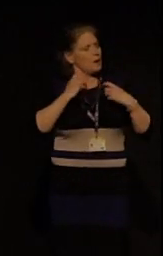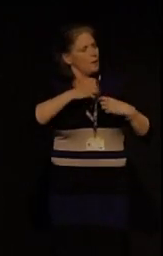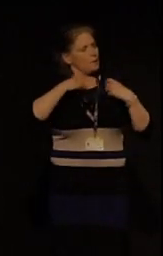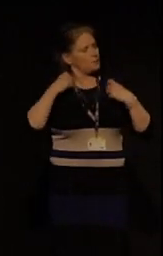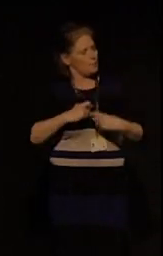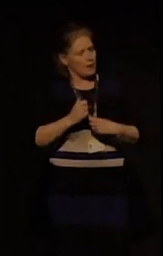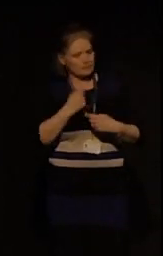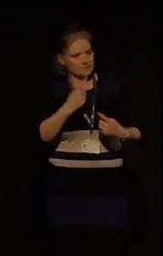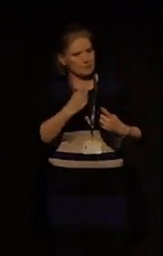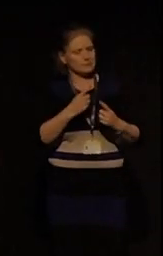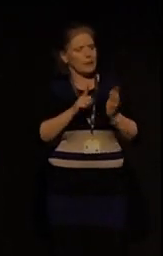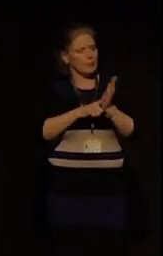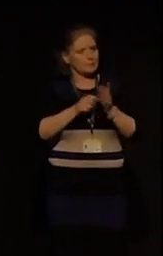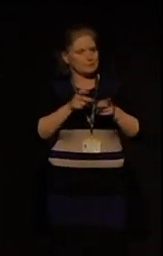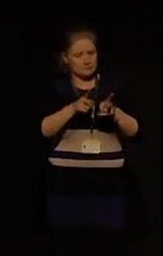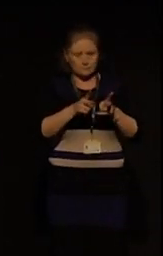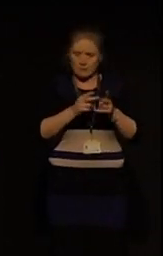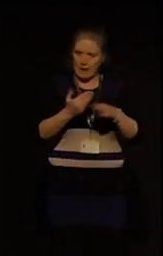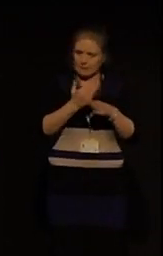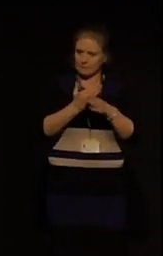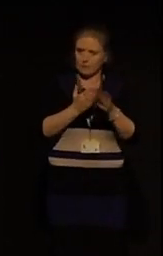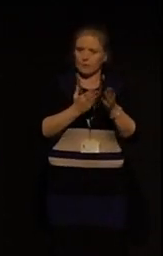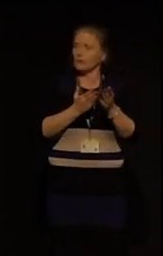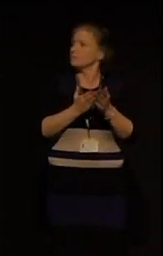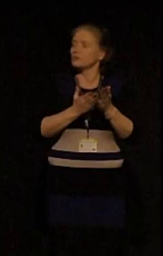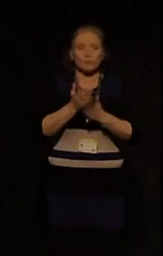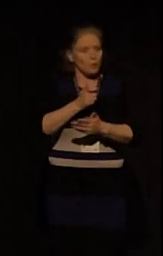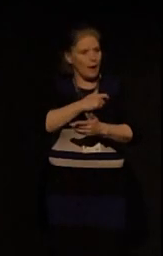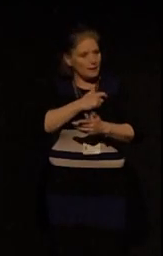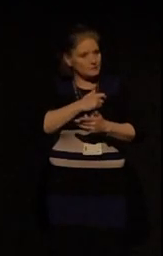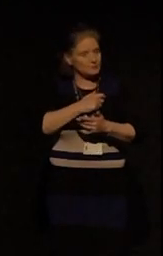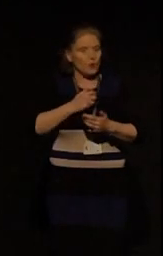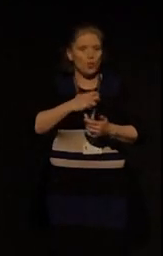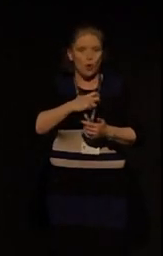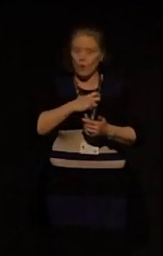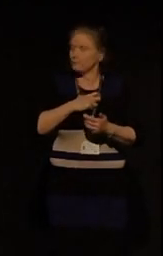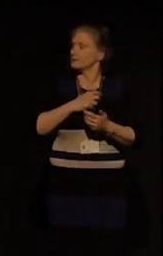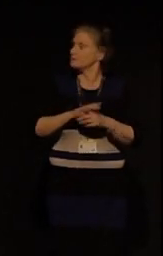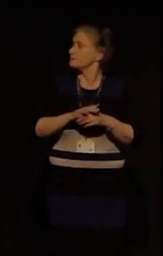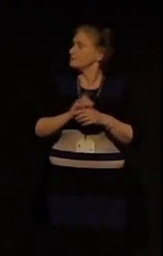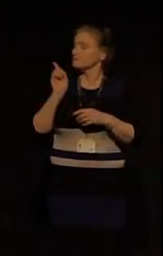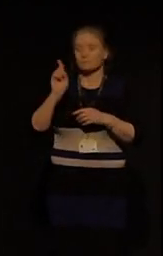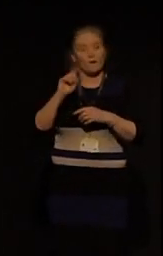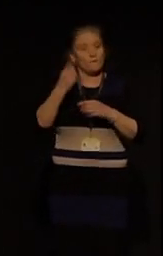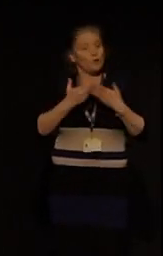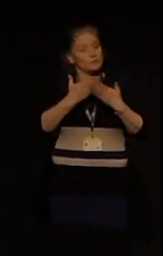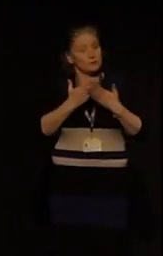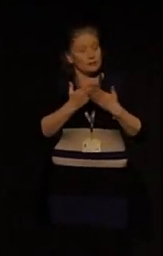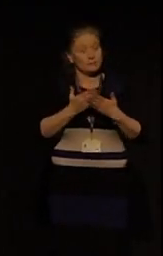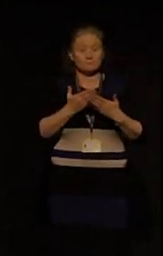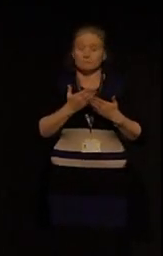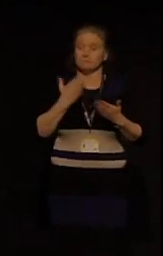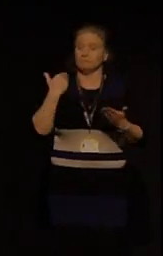The limbic system gets activated when you're anxious or nervous. And this is the first study of its kind ever to